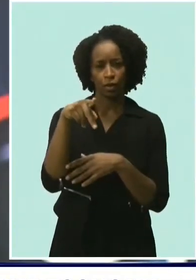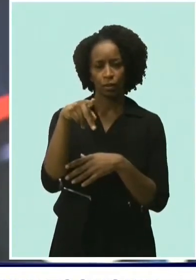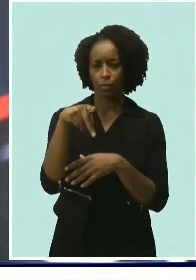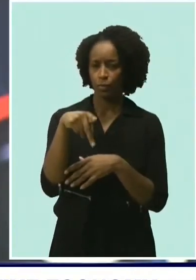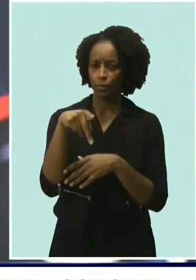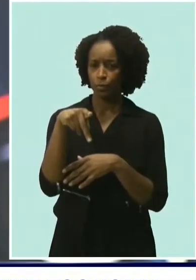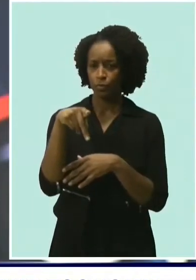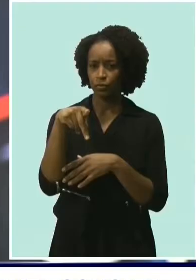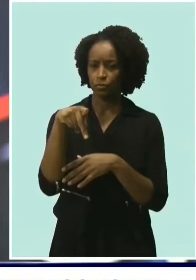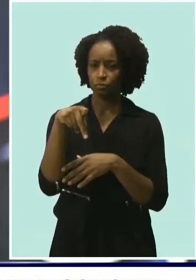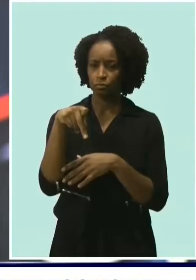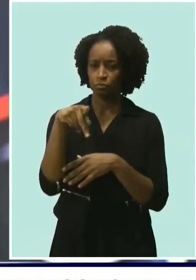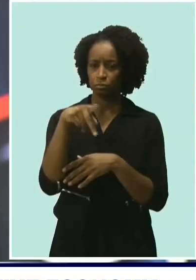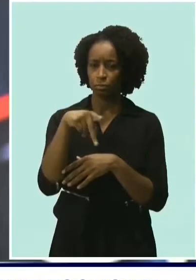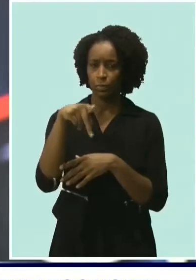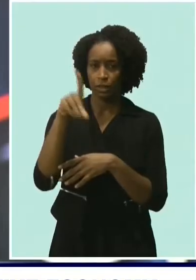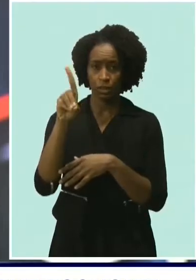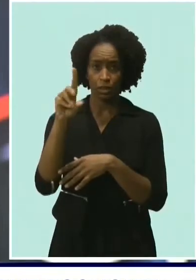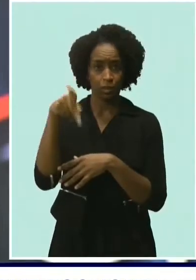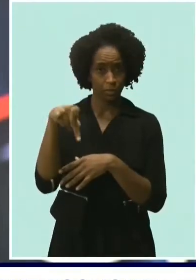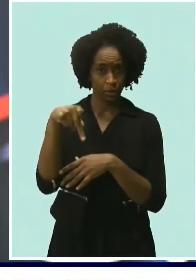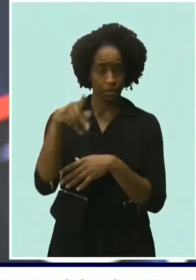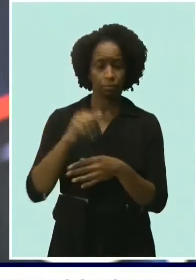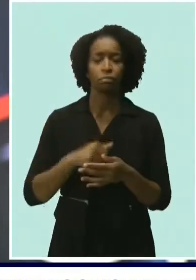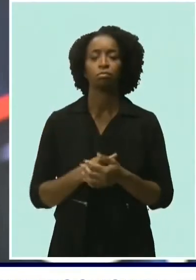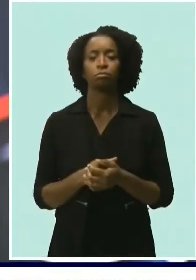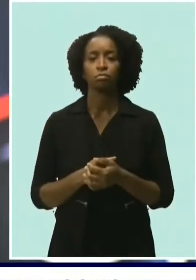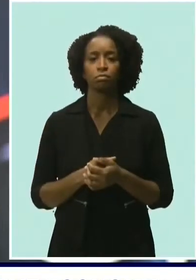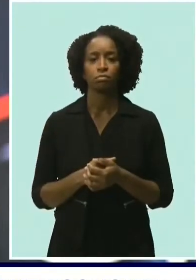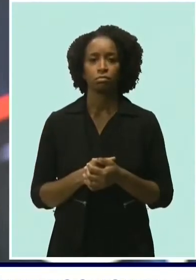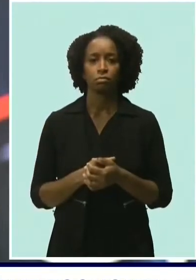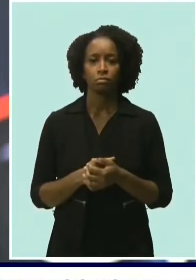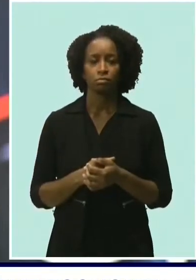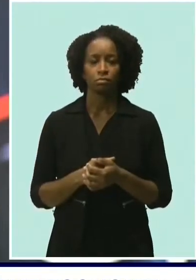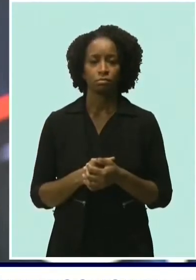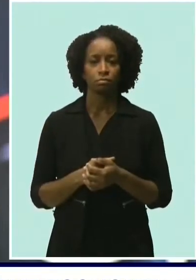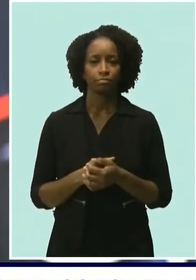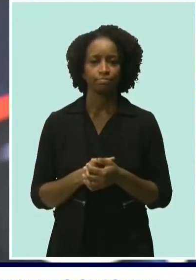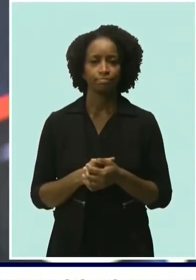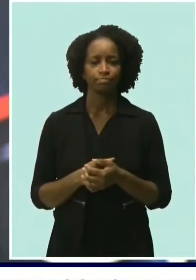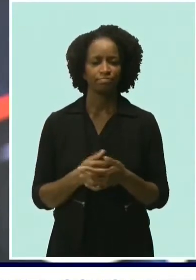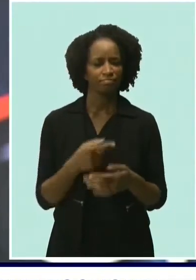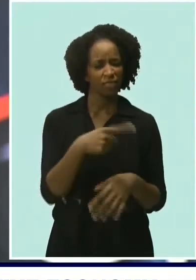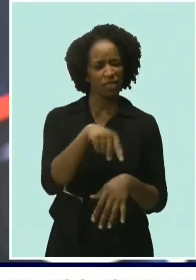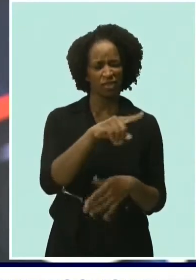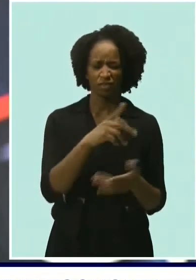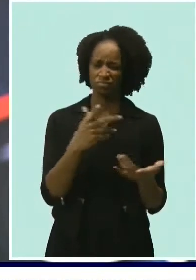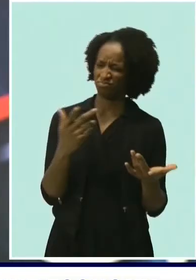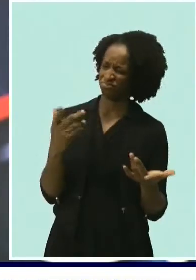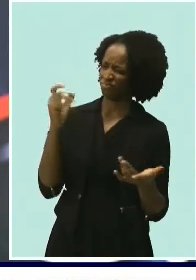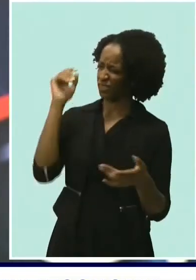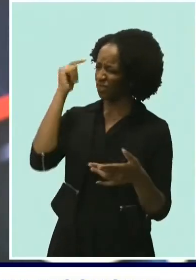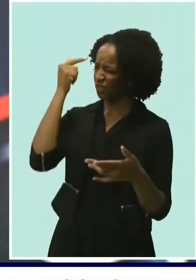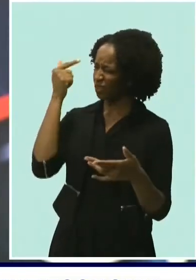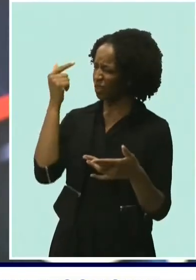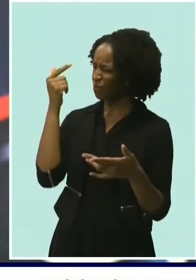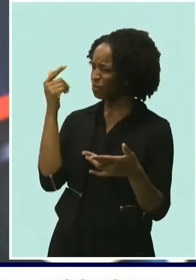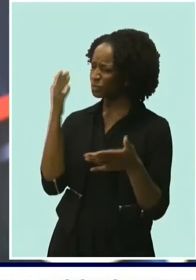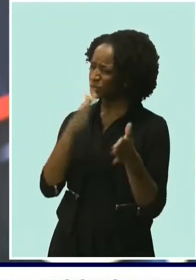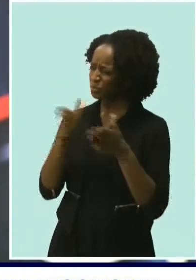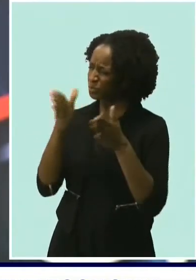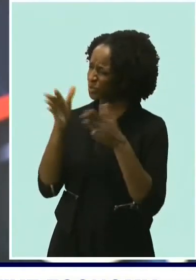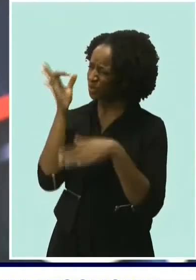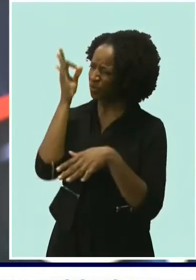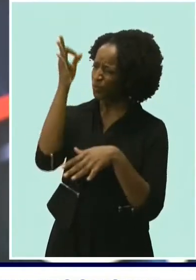is calling for clarity over government's plans for the creative economy going forward. This following Prime Minister Mia Motley's cabinet